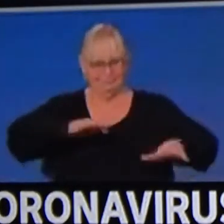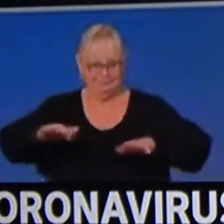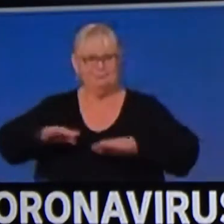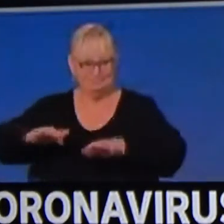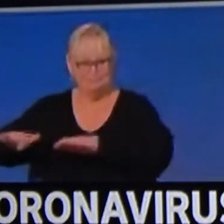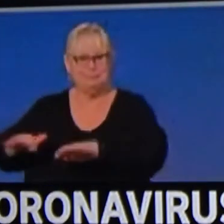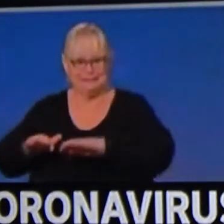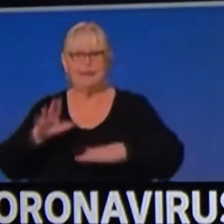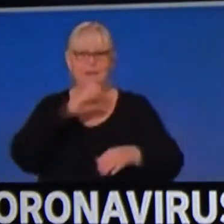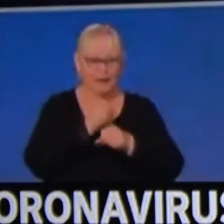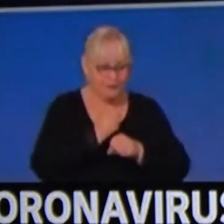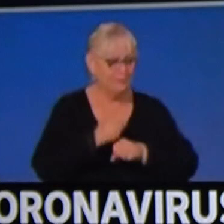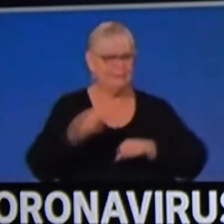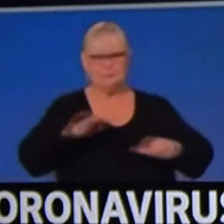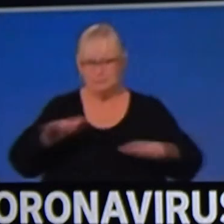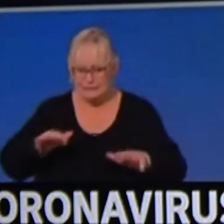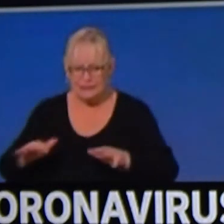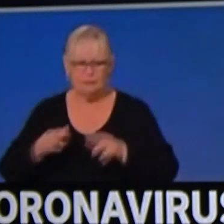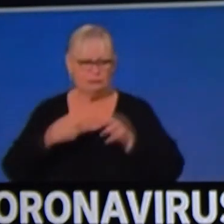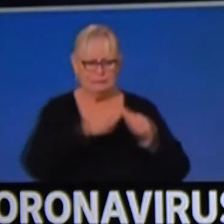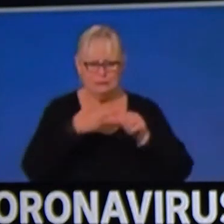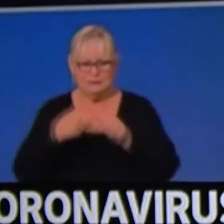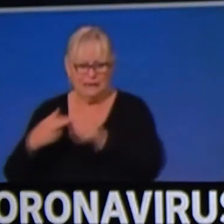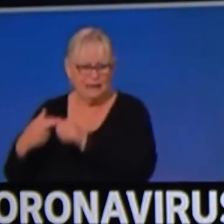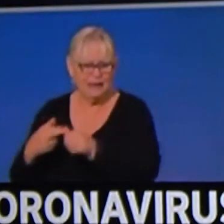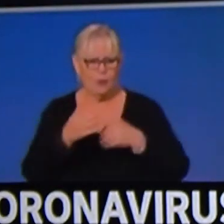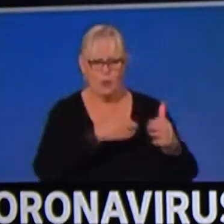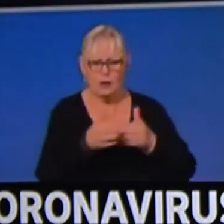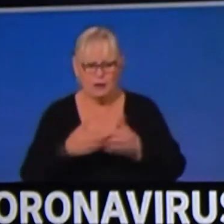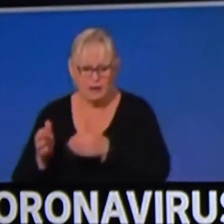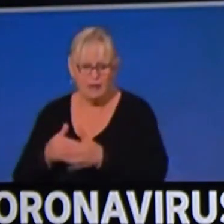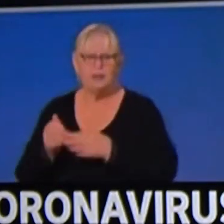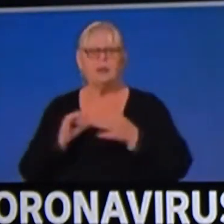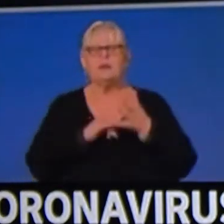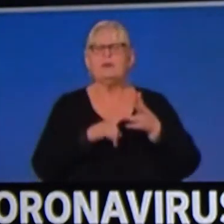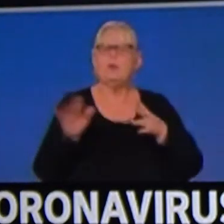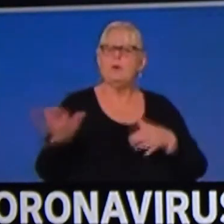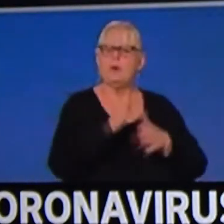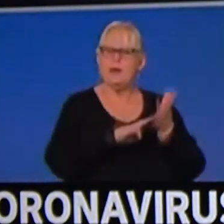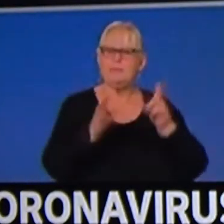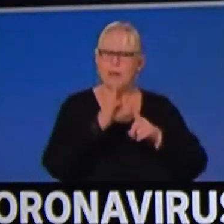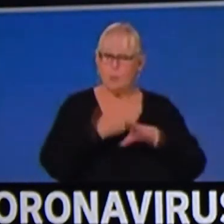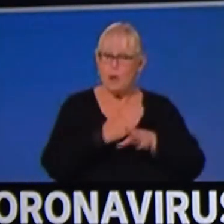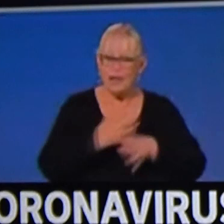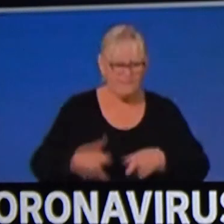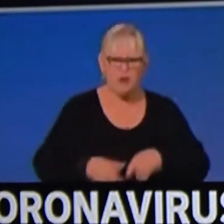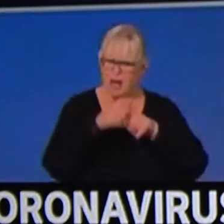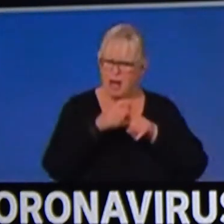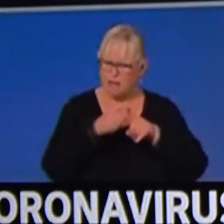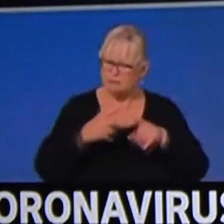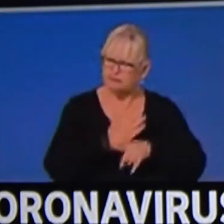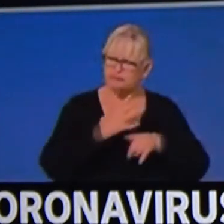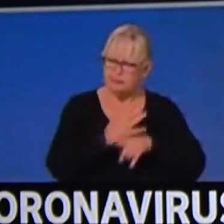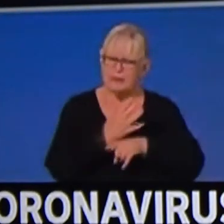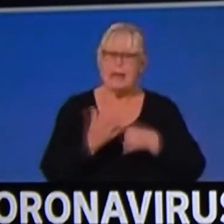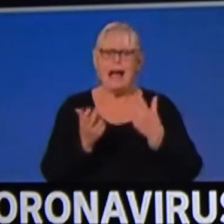busy on the COVID-19 response. And so politicians, members of Parliament, are working very hard for their communities. Another